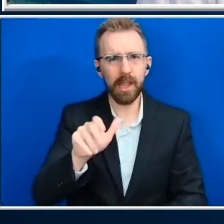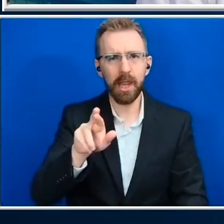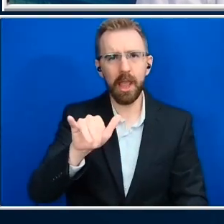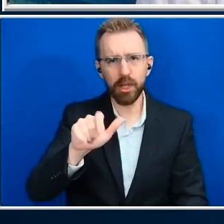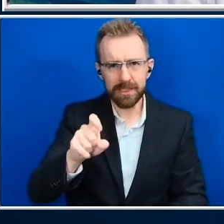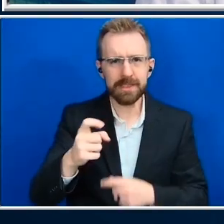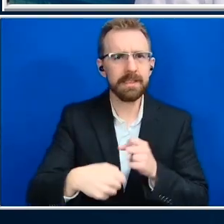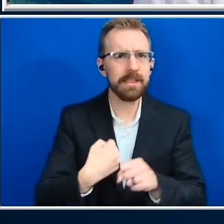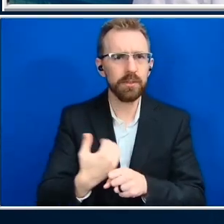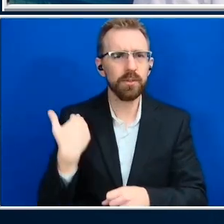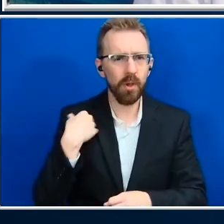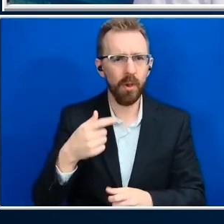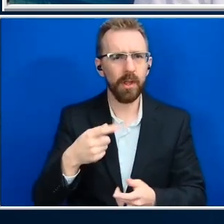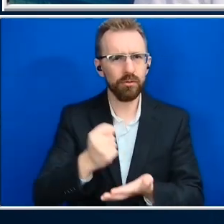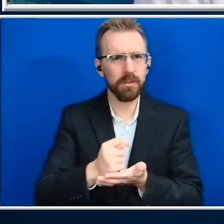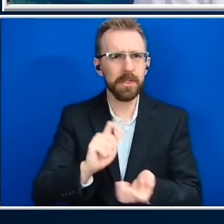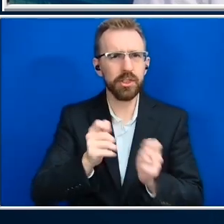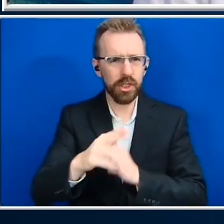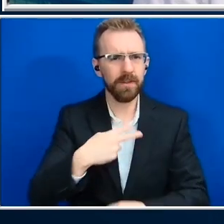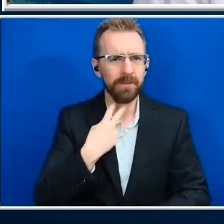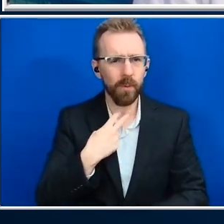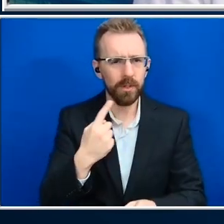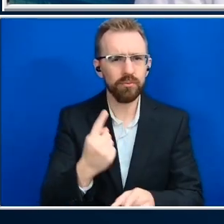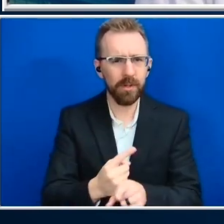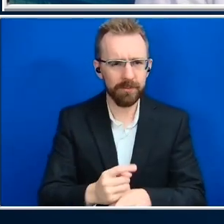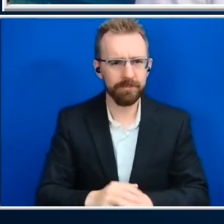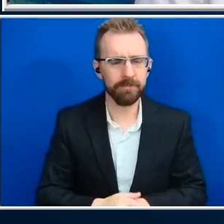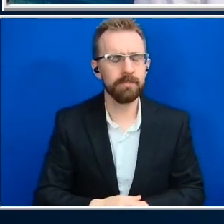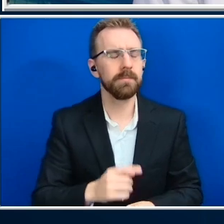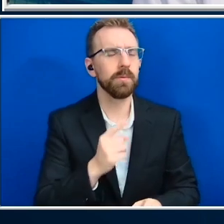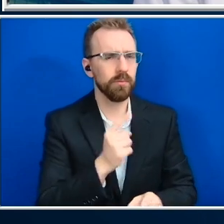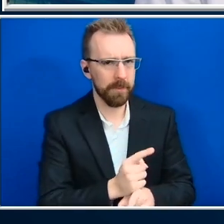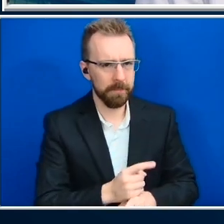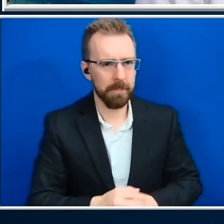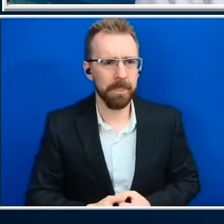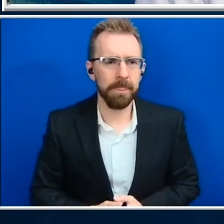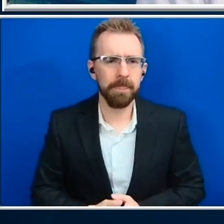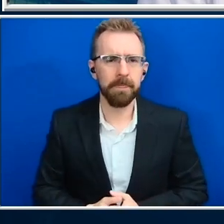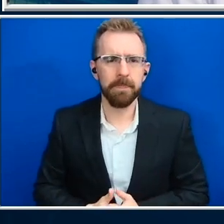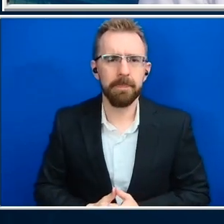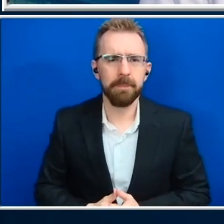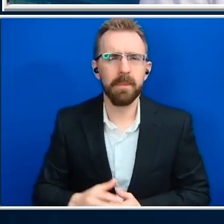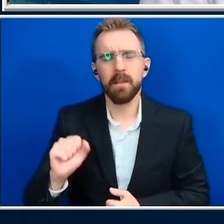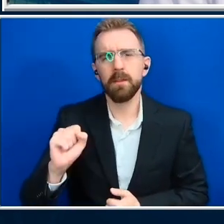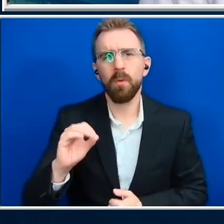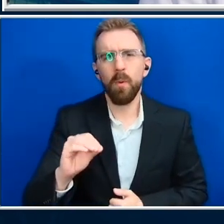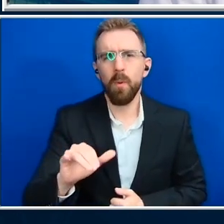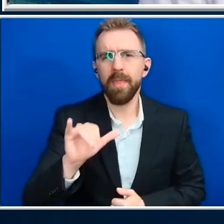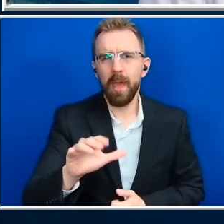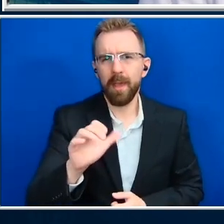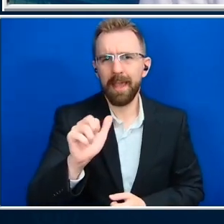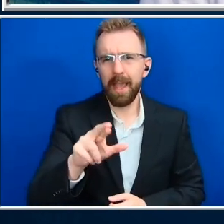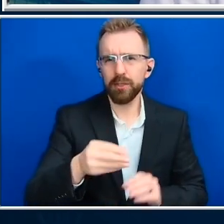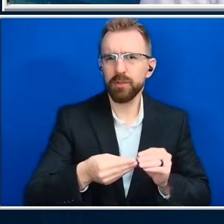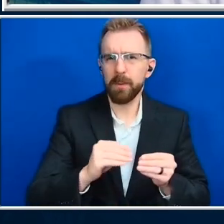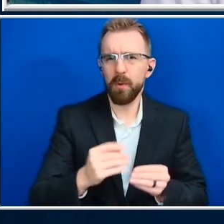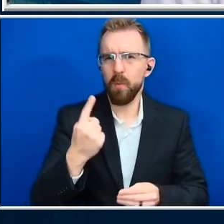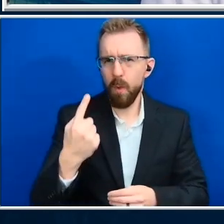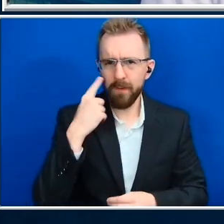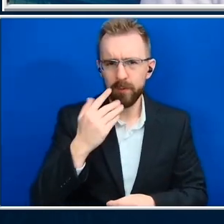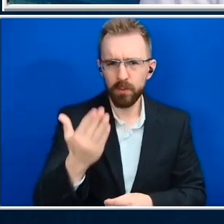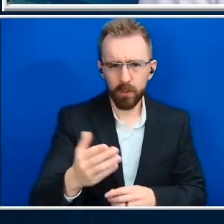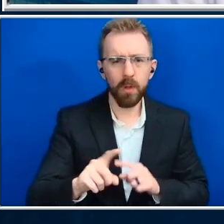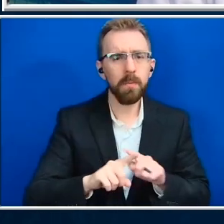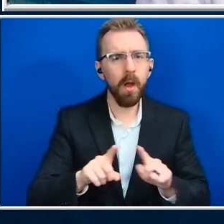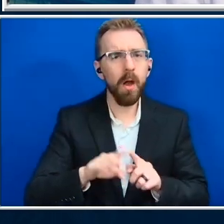voice, correct? Correct. So that was cancer number 1 for you, but we're about to discuss your treatment